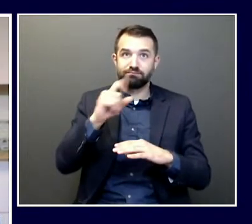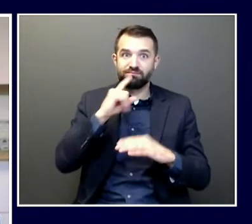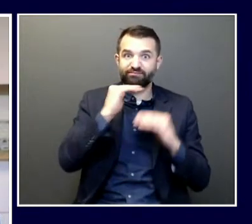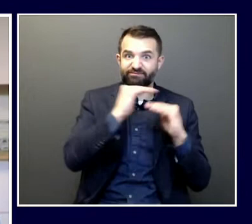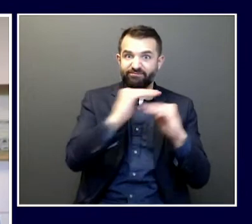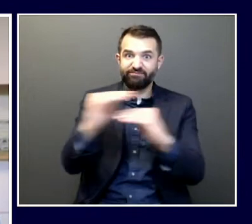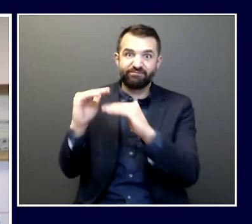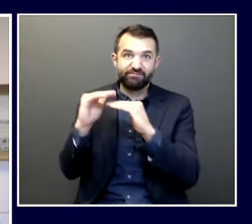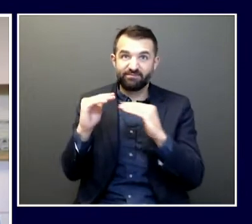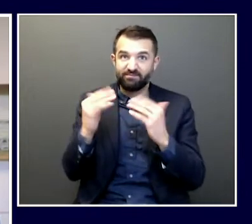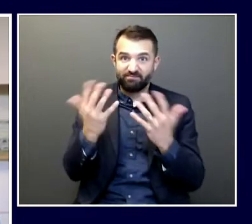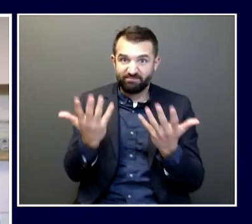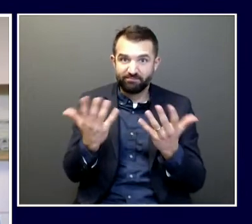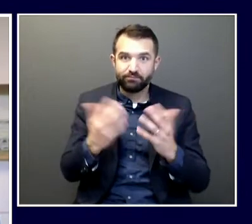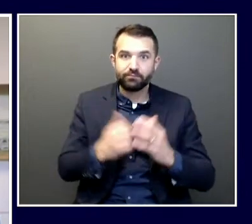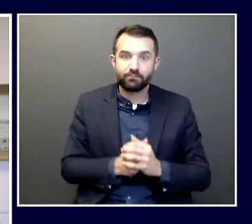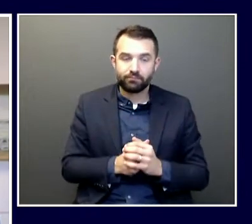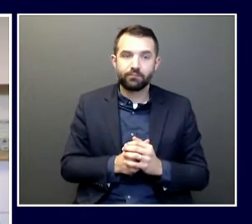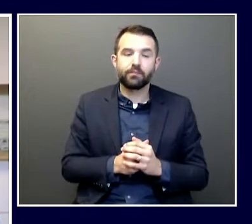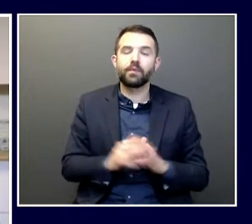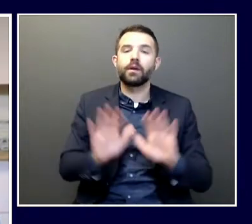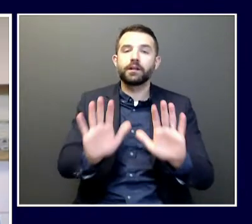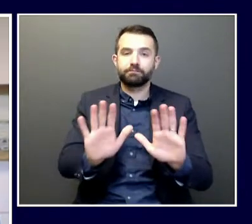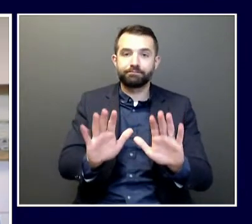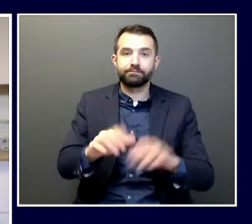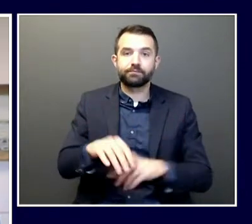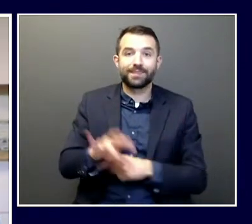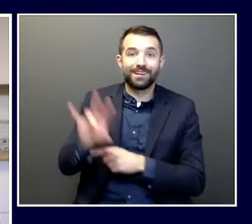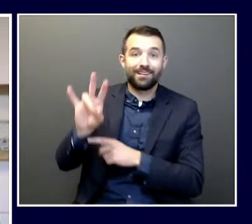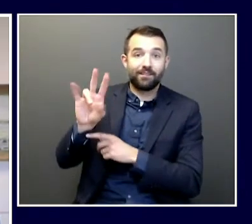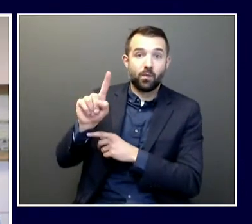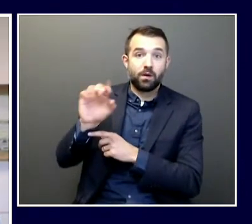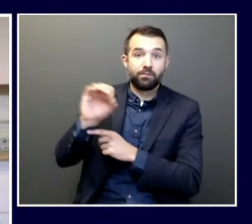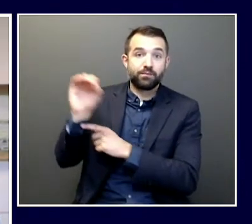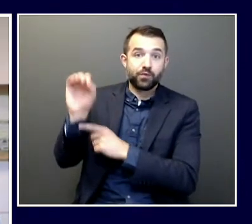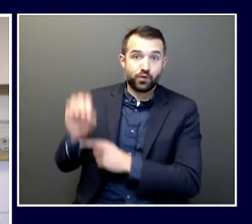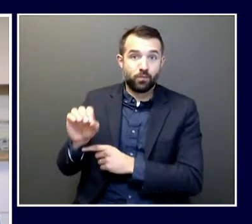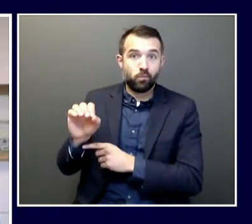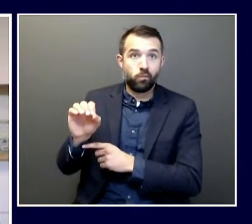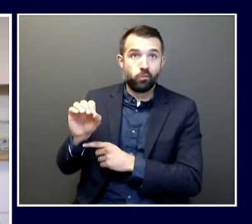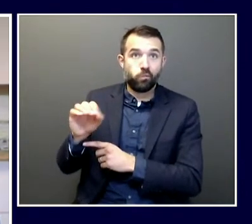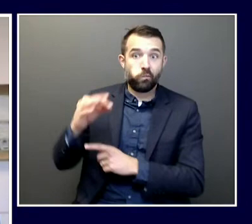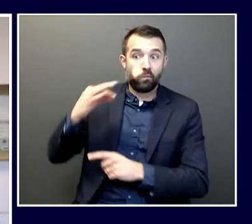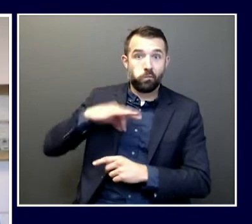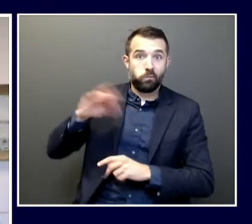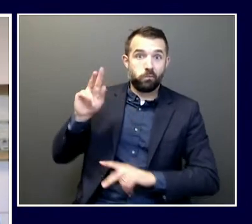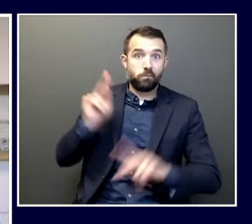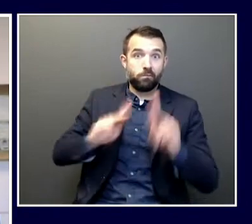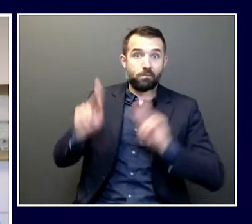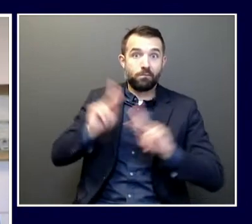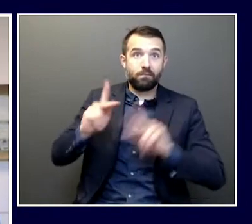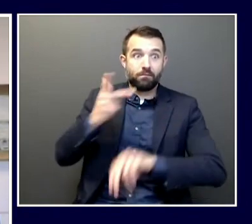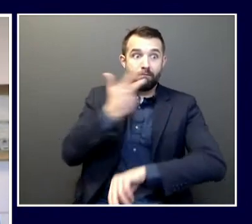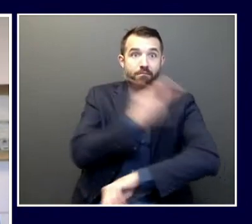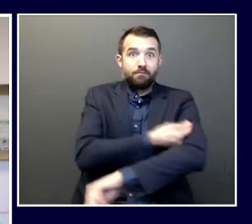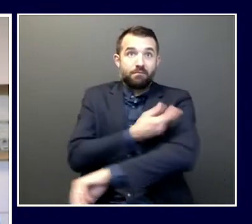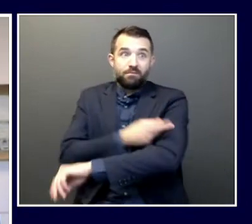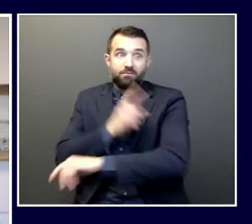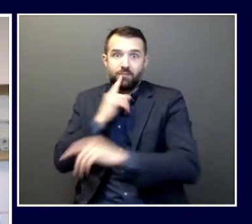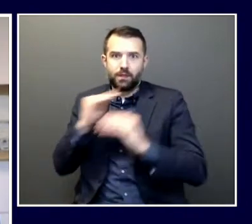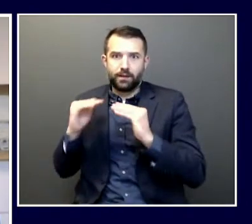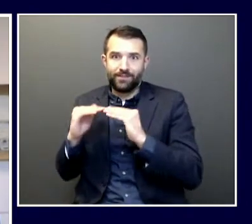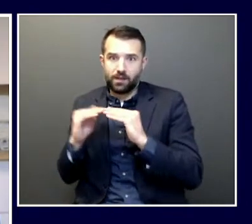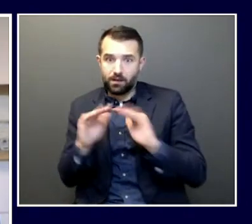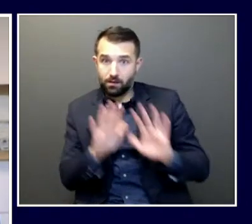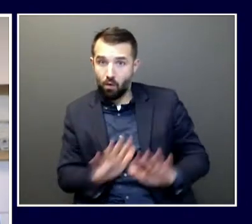If those 71.2% of Mainers were spread evenly across every household,